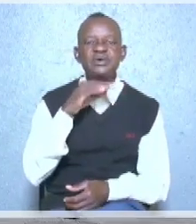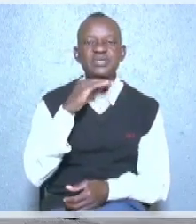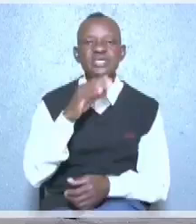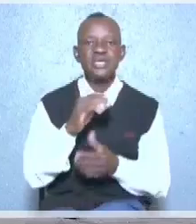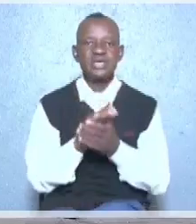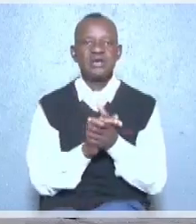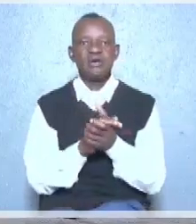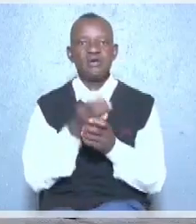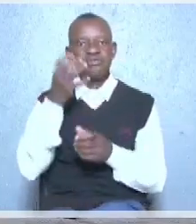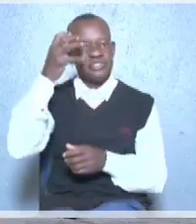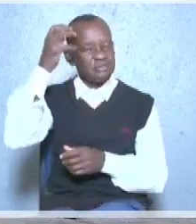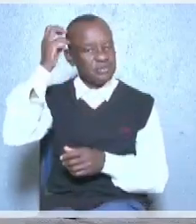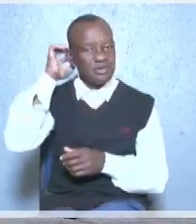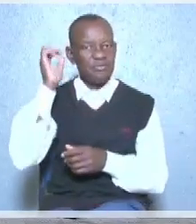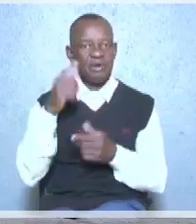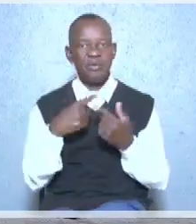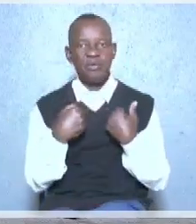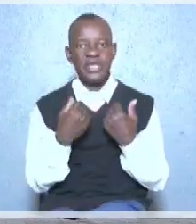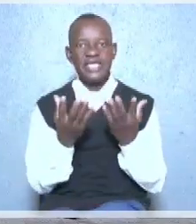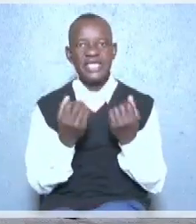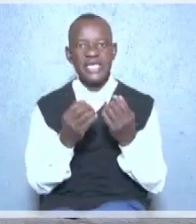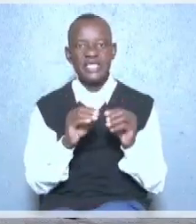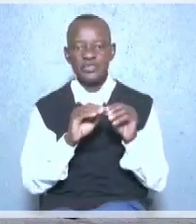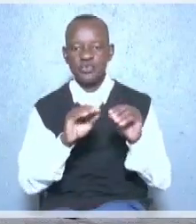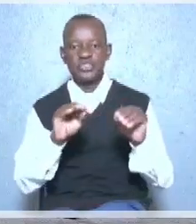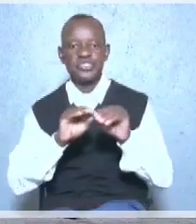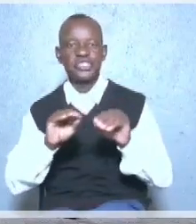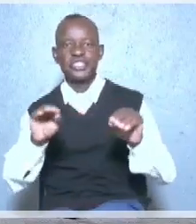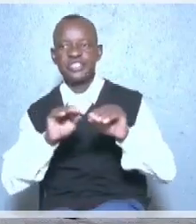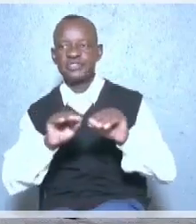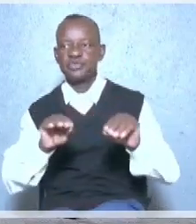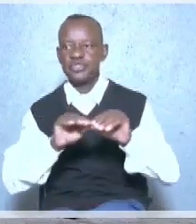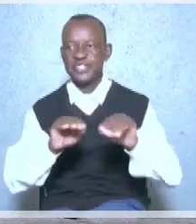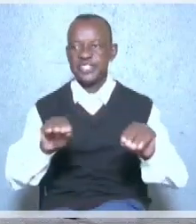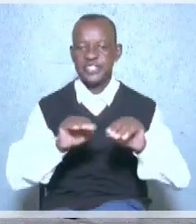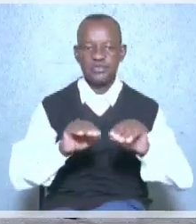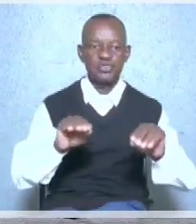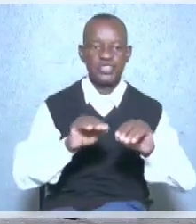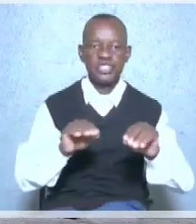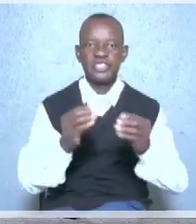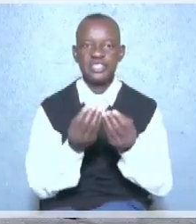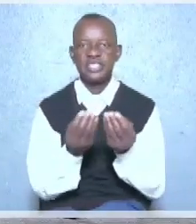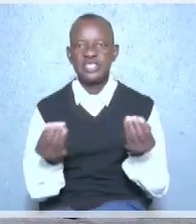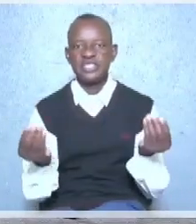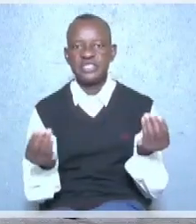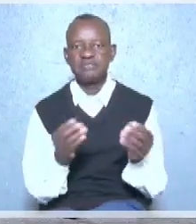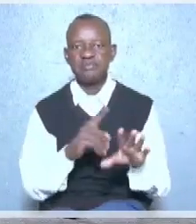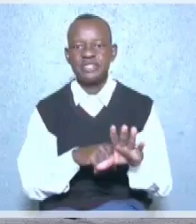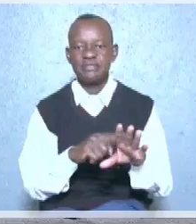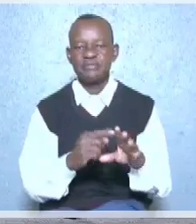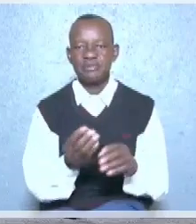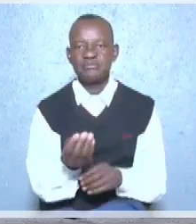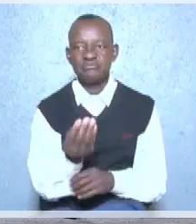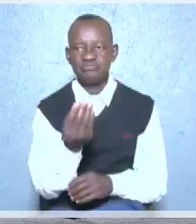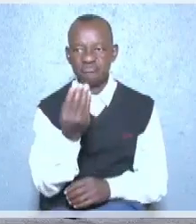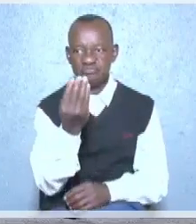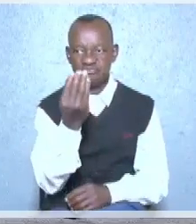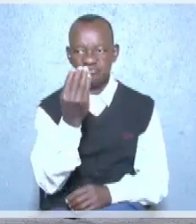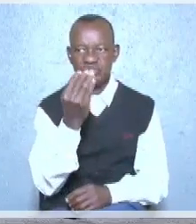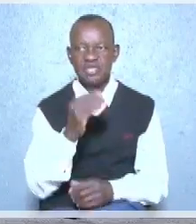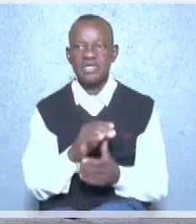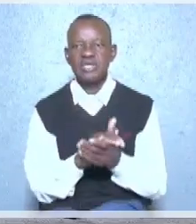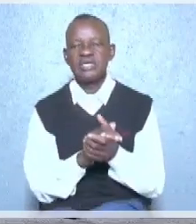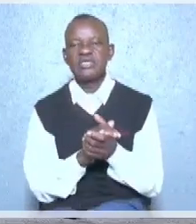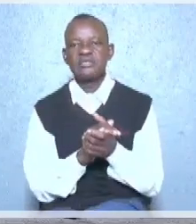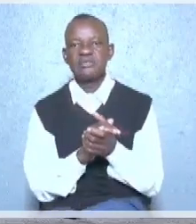at a young age. Gone are the days when you were taught about a computer that you don't even know how it feels when you touch it.